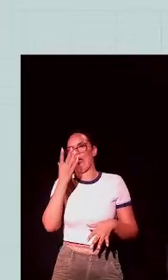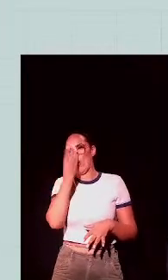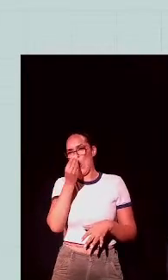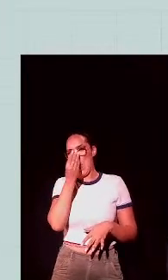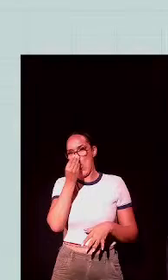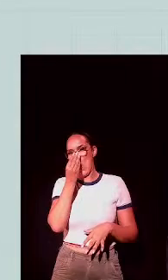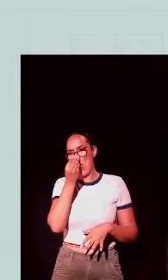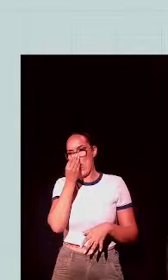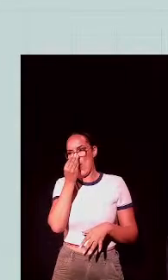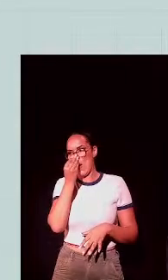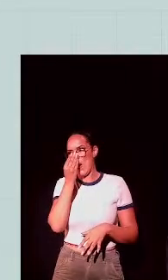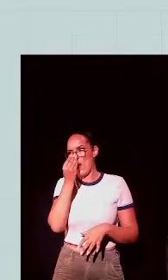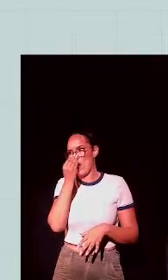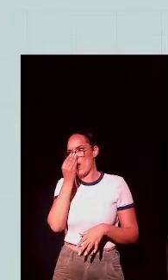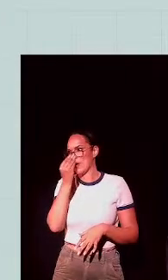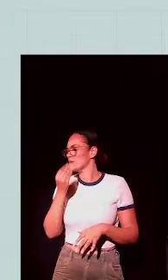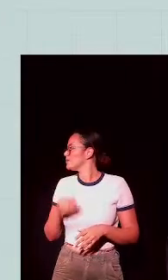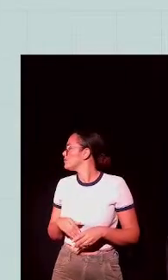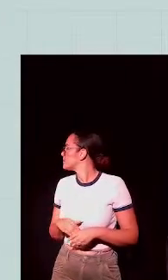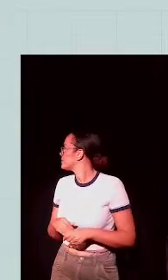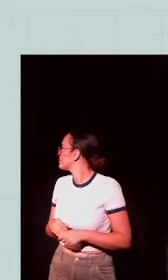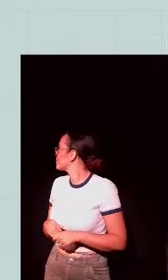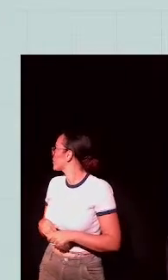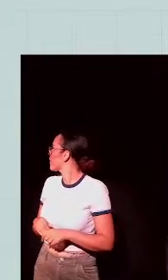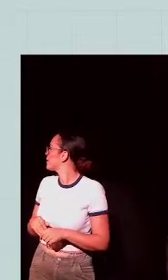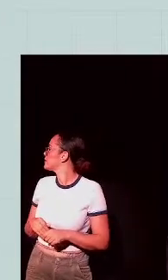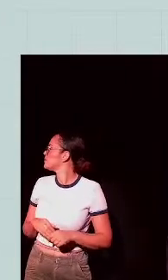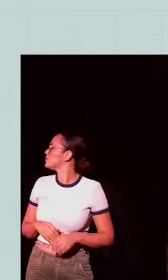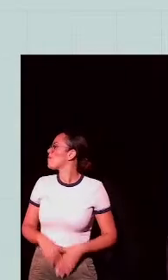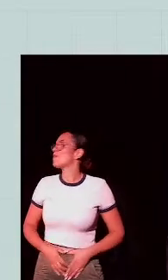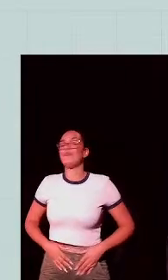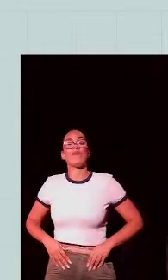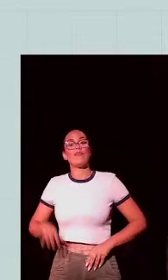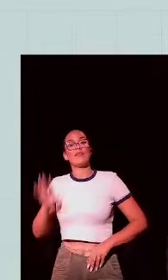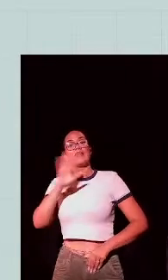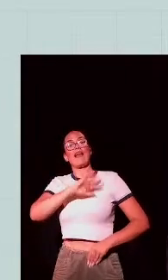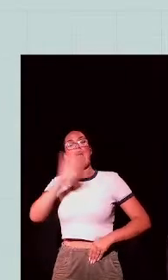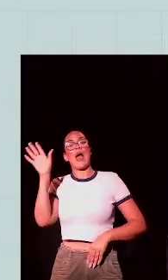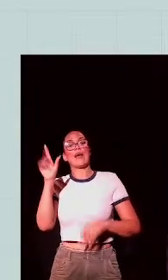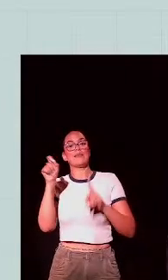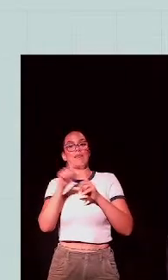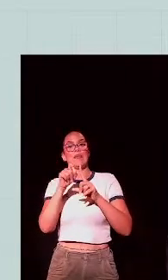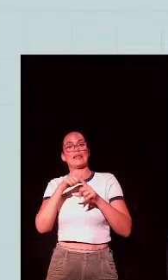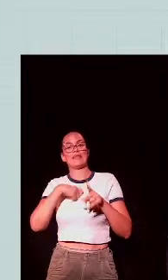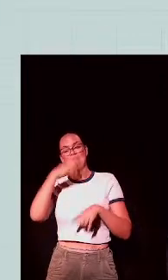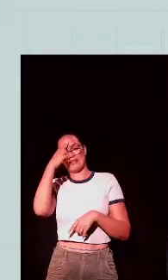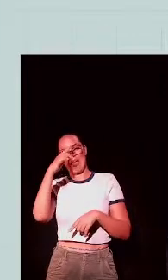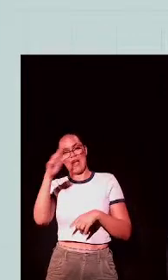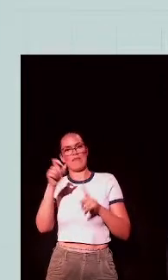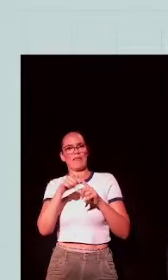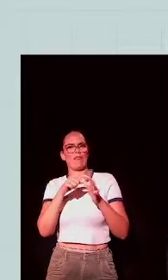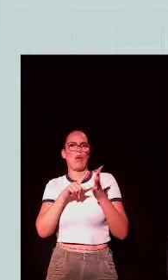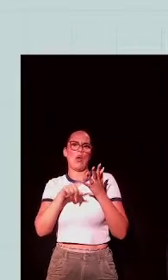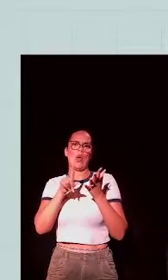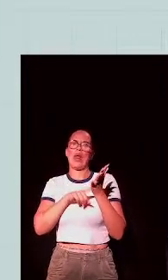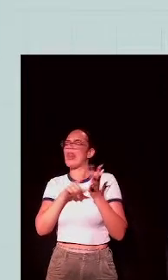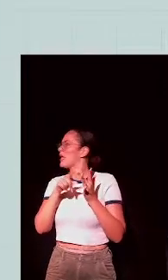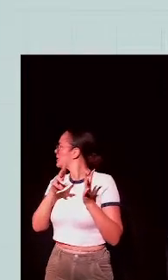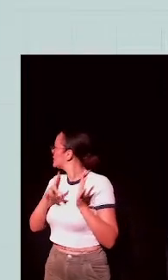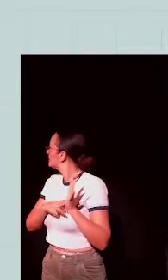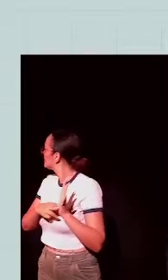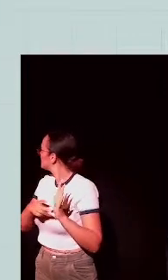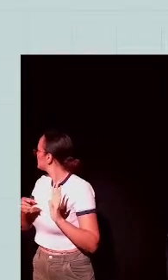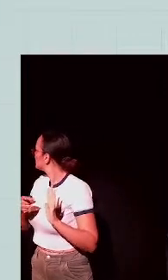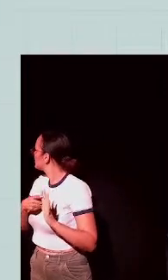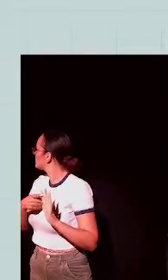Have I got an accompanist? No. Anyway, hi, I'm Paulee. I am... Oh.